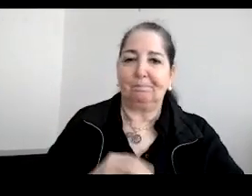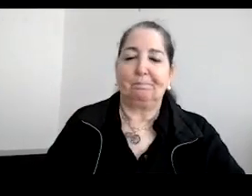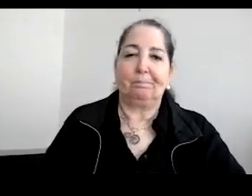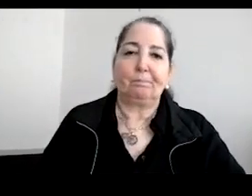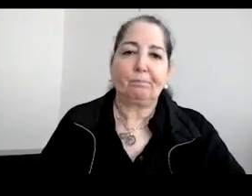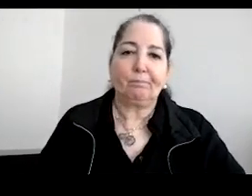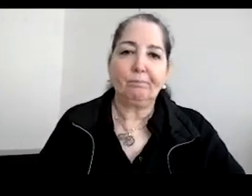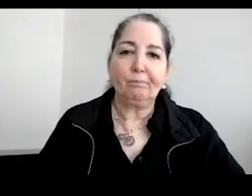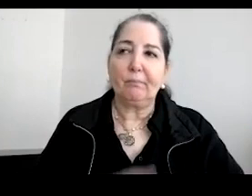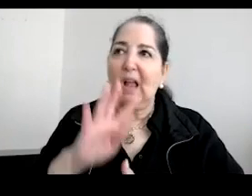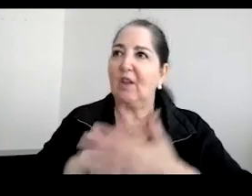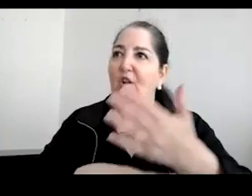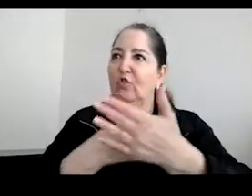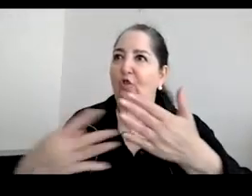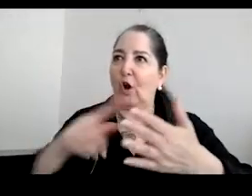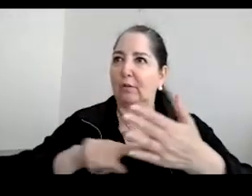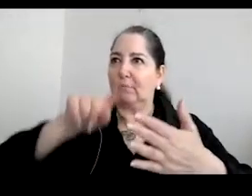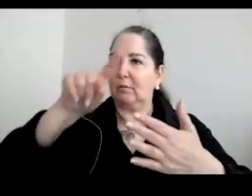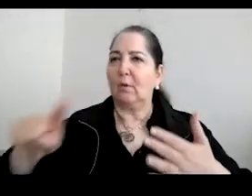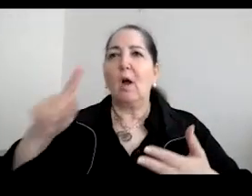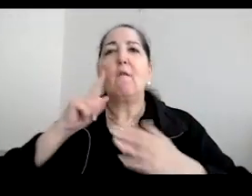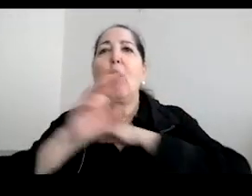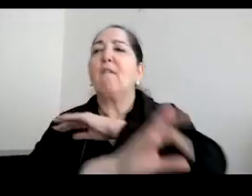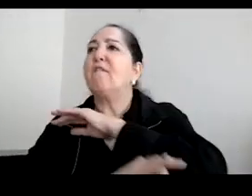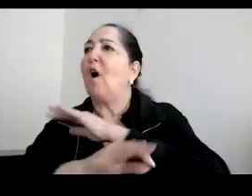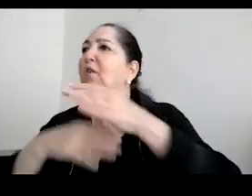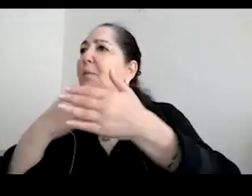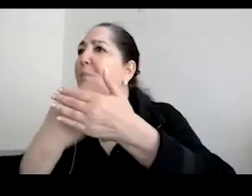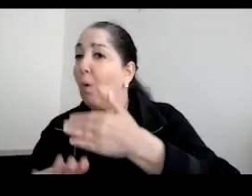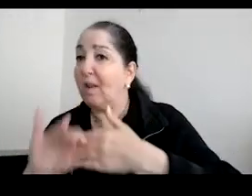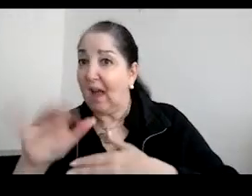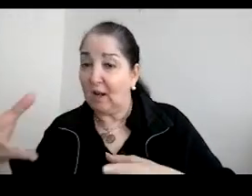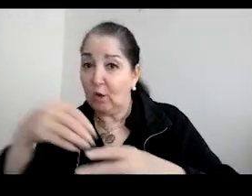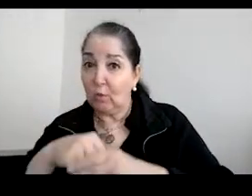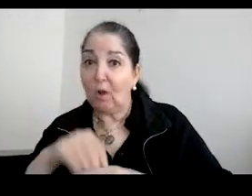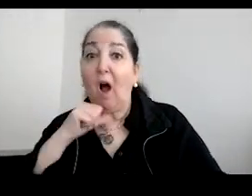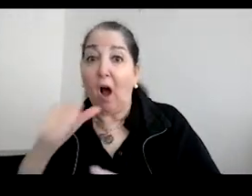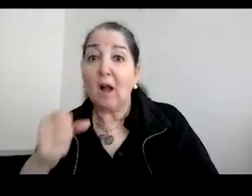the foreign-born figures including undocumented individuals?